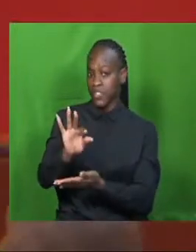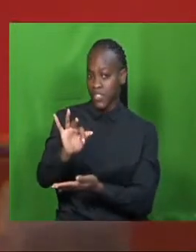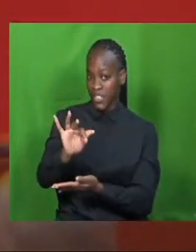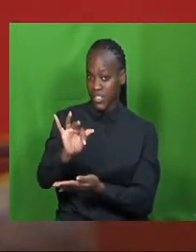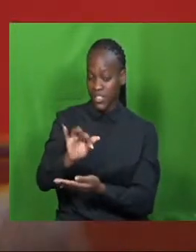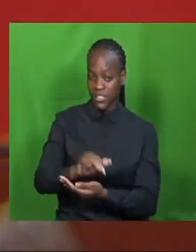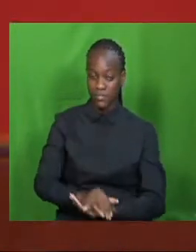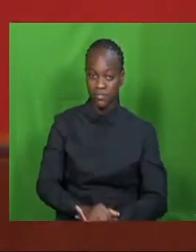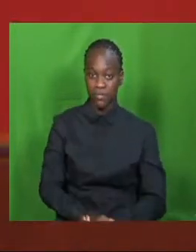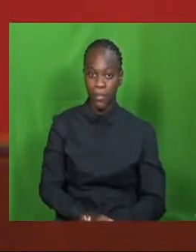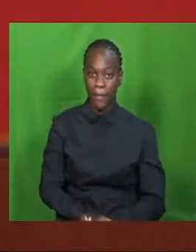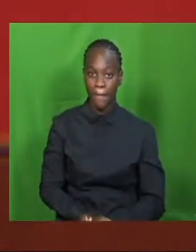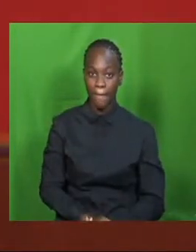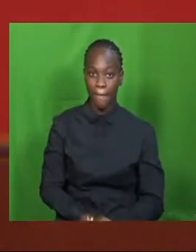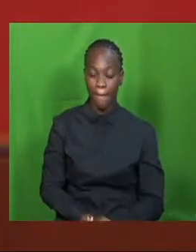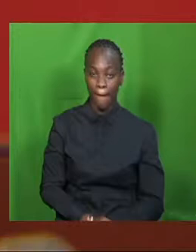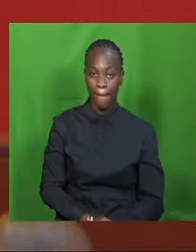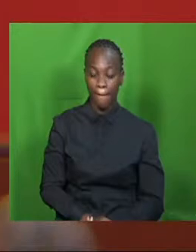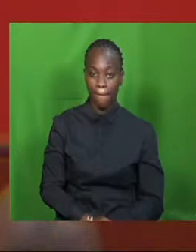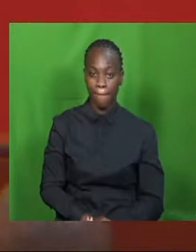Page 13.